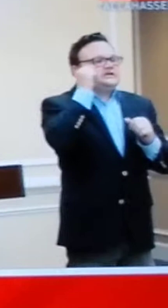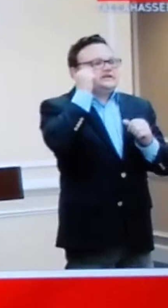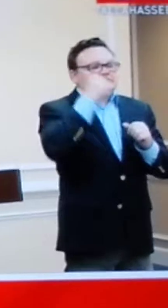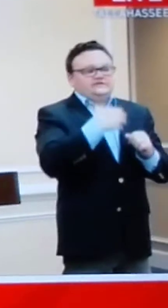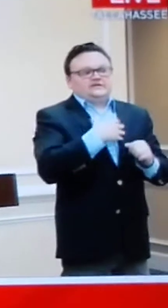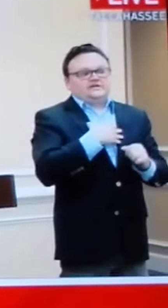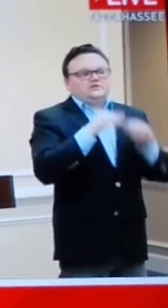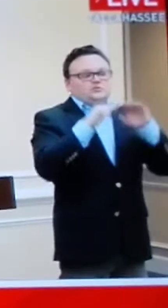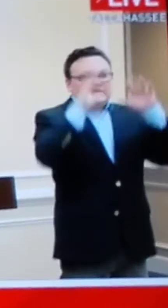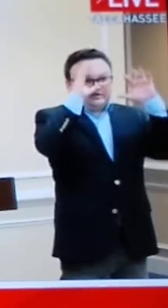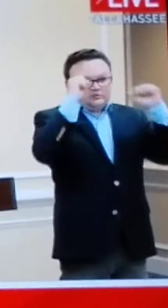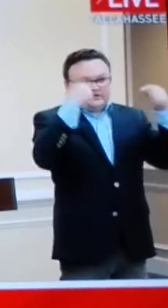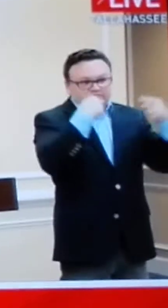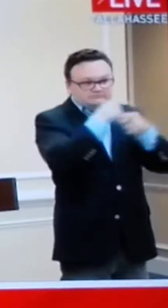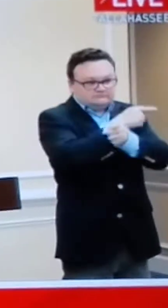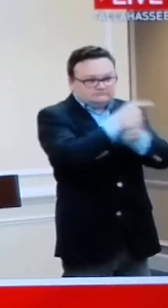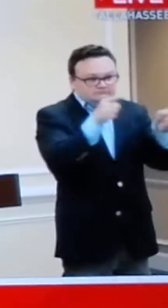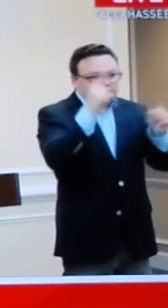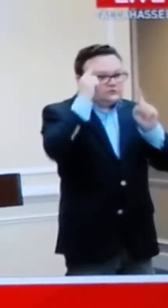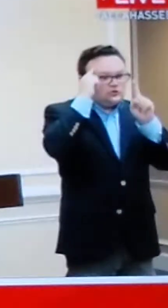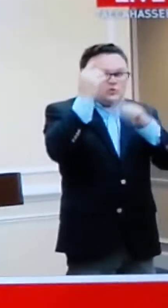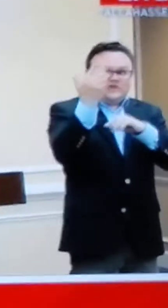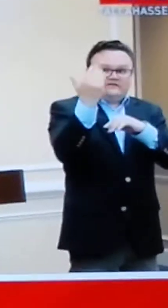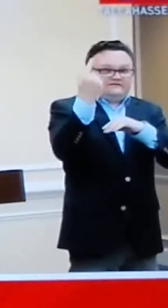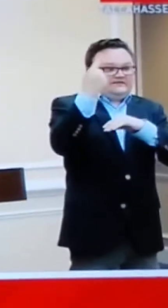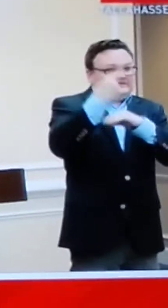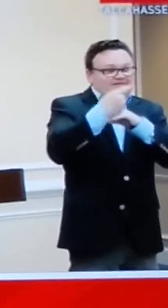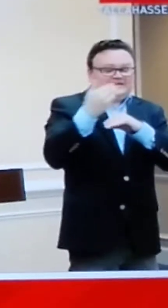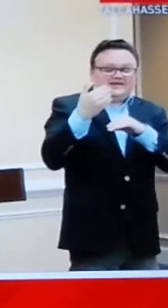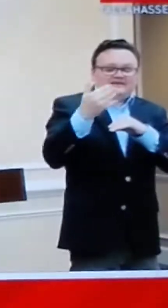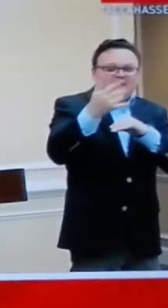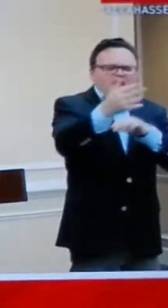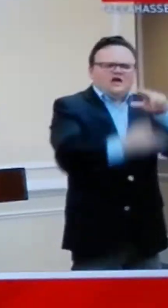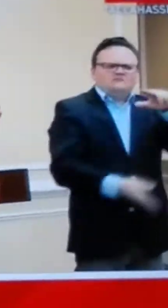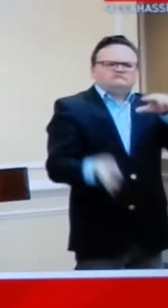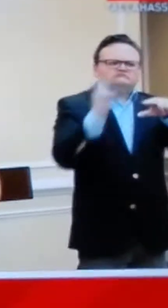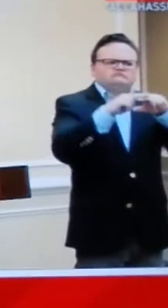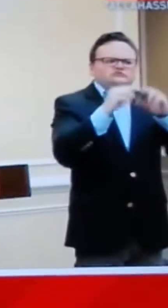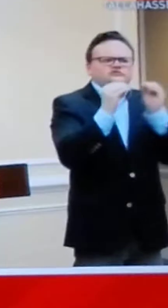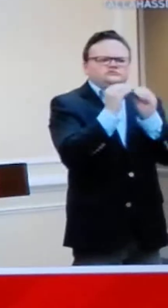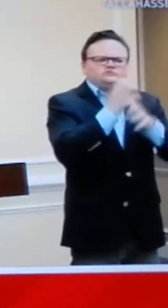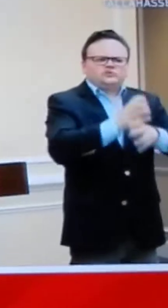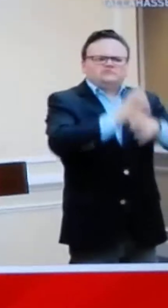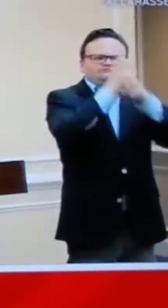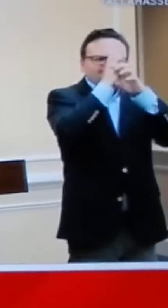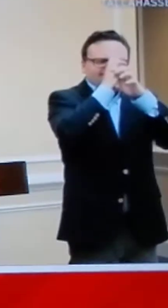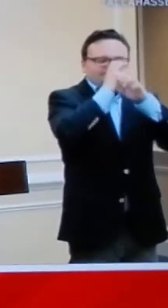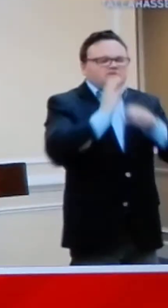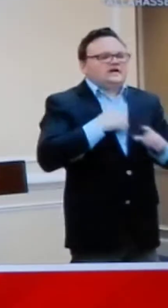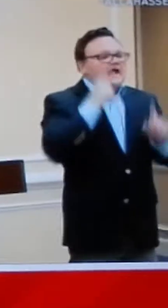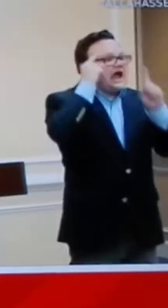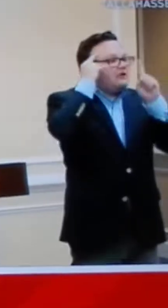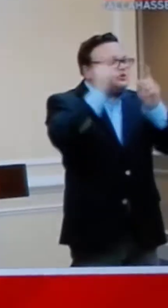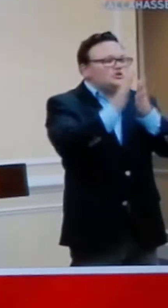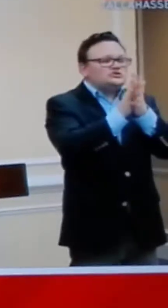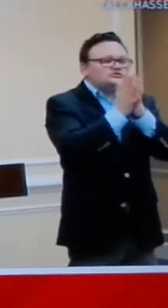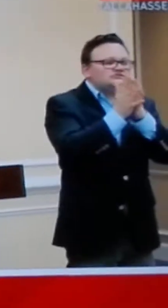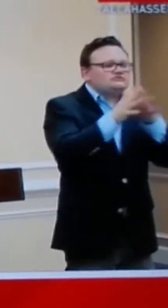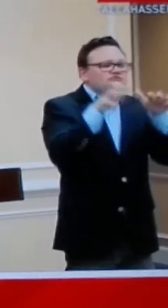lot of action over the next 15 days. So I think some of the steps we're taking will really help reduce density, reduce